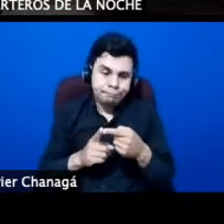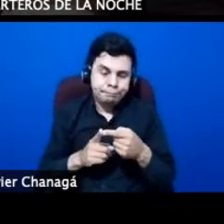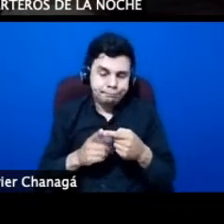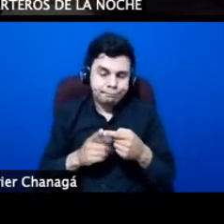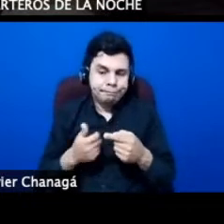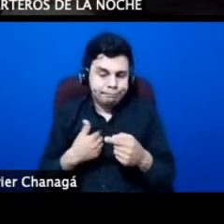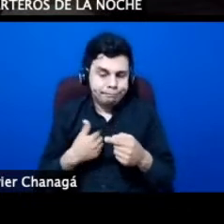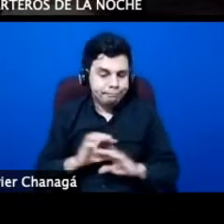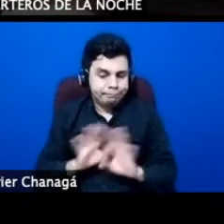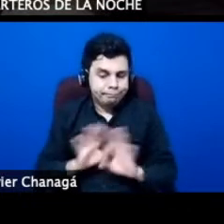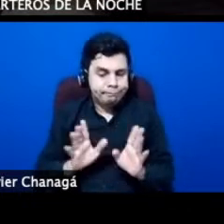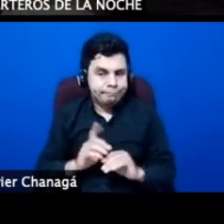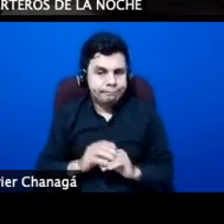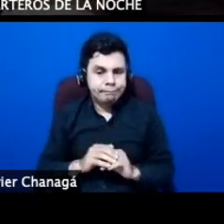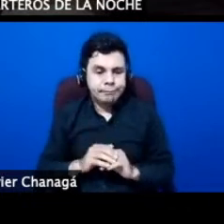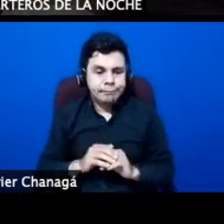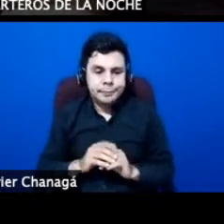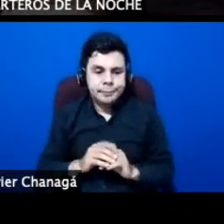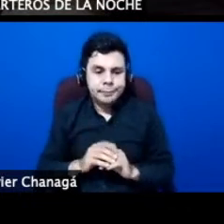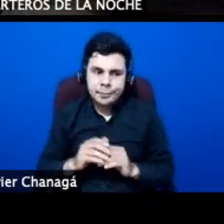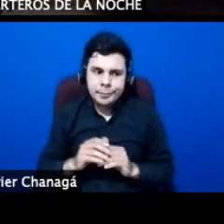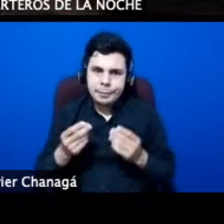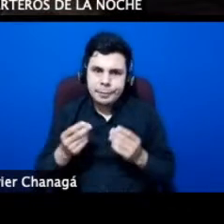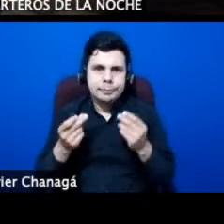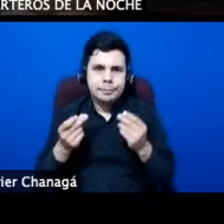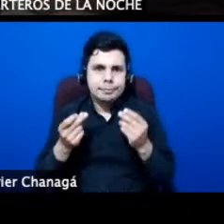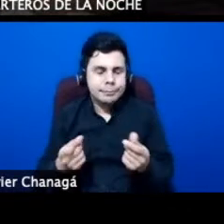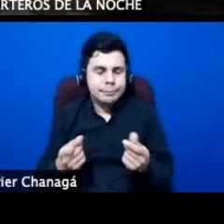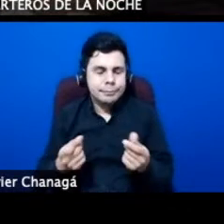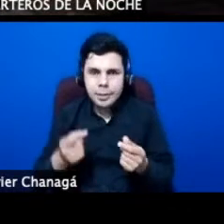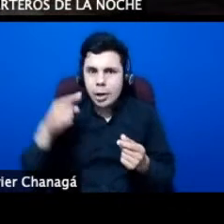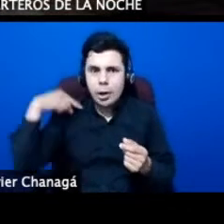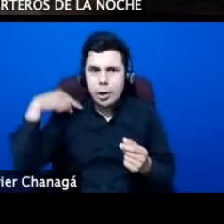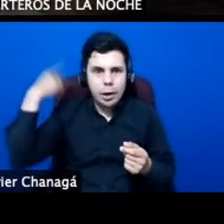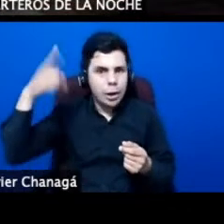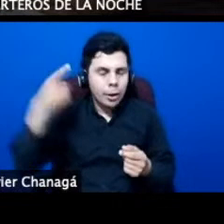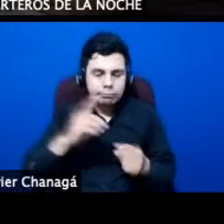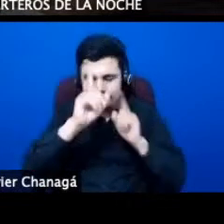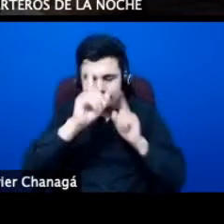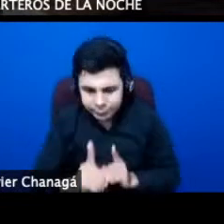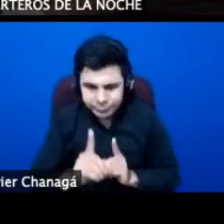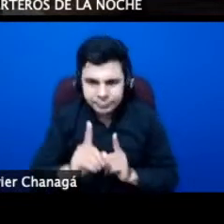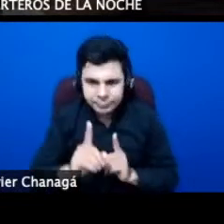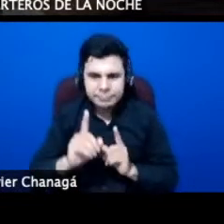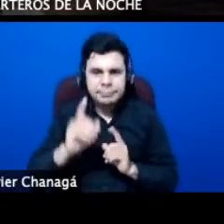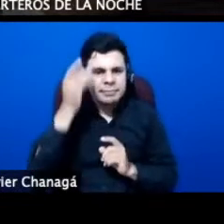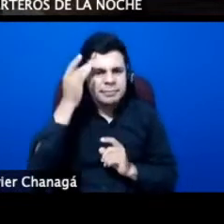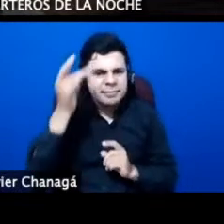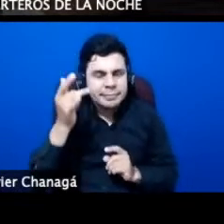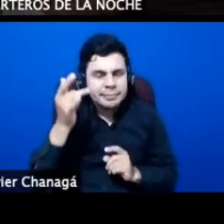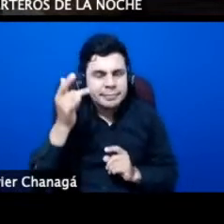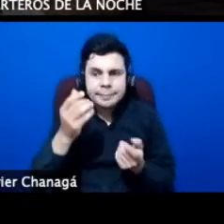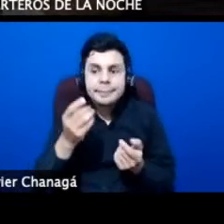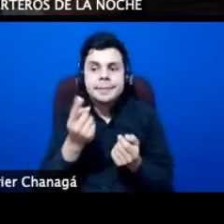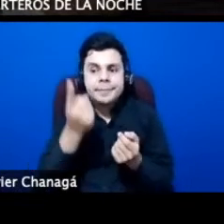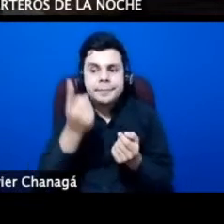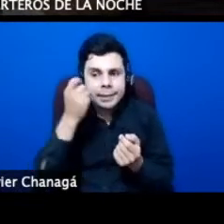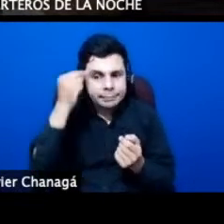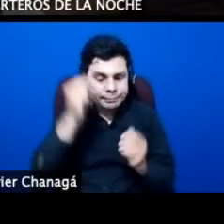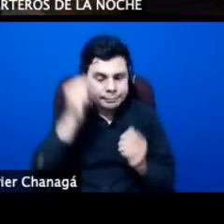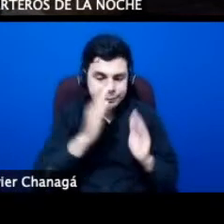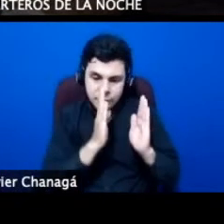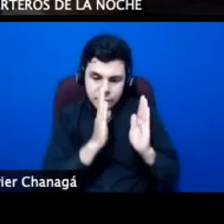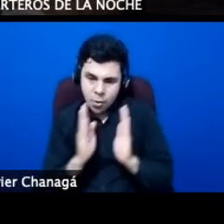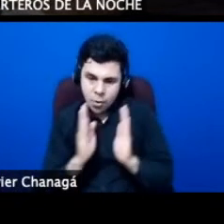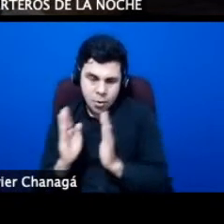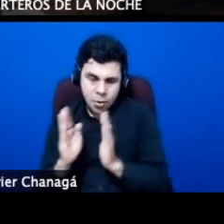acelerada, un poco sin pensar en que teníamos que migrar rápidamente de la presencialidad a la